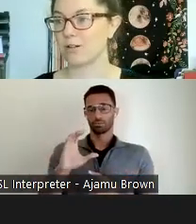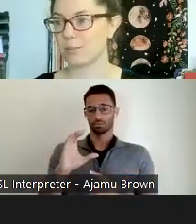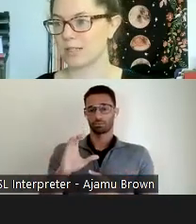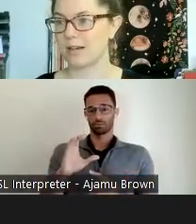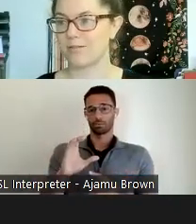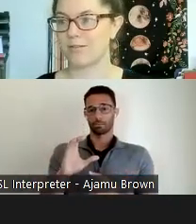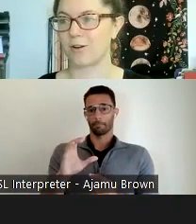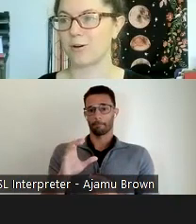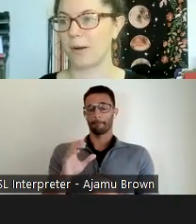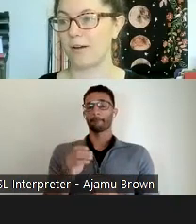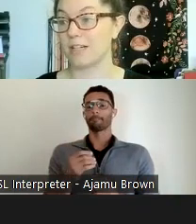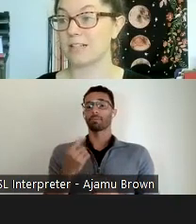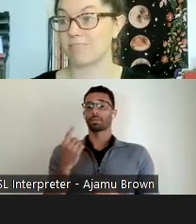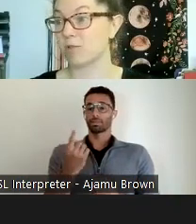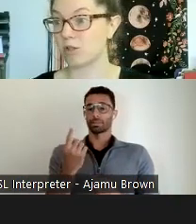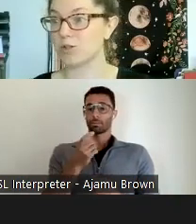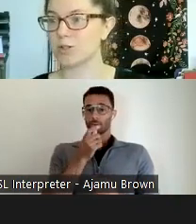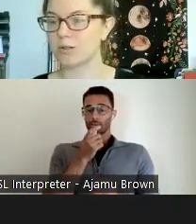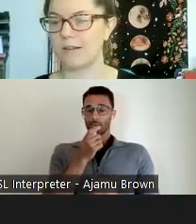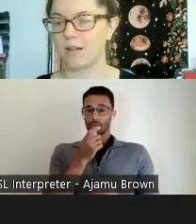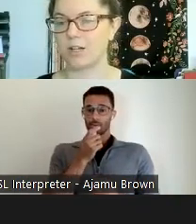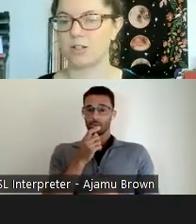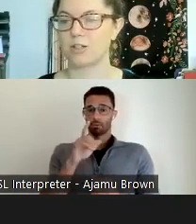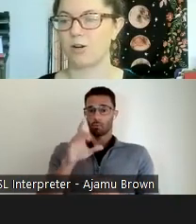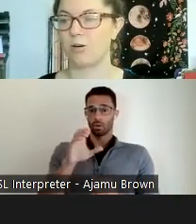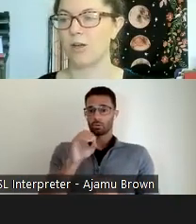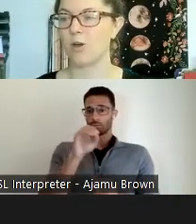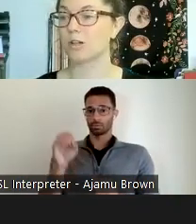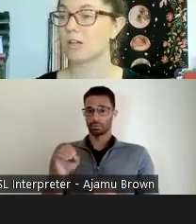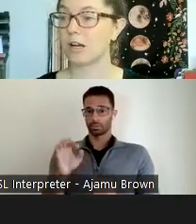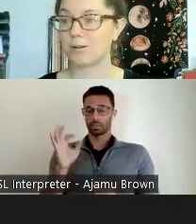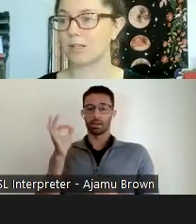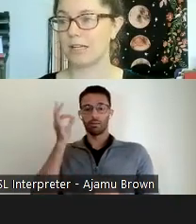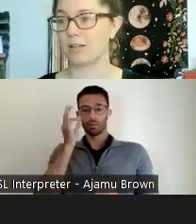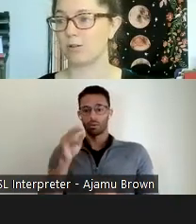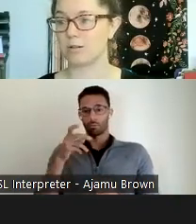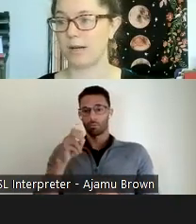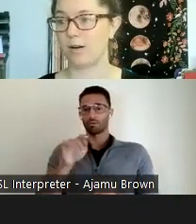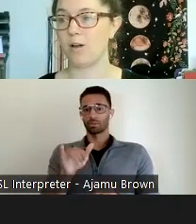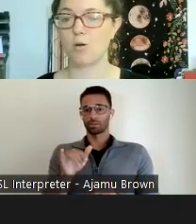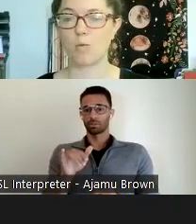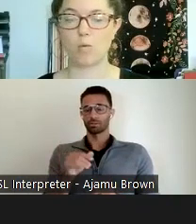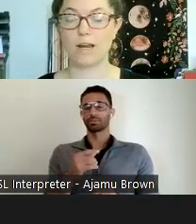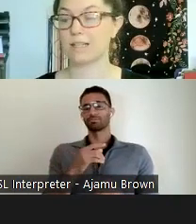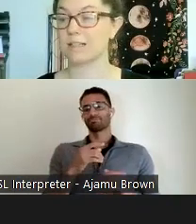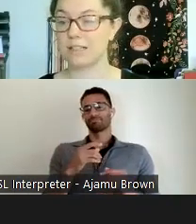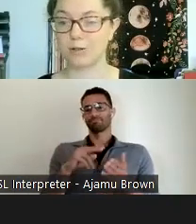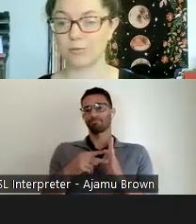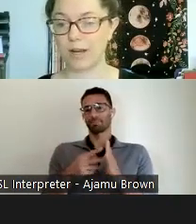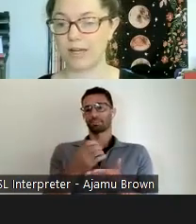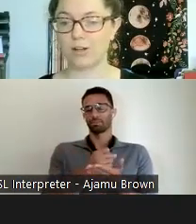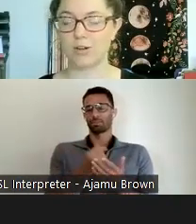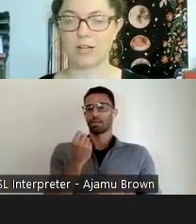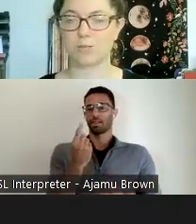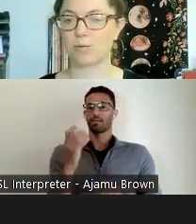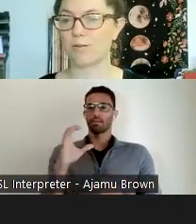around 100% of the federal poverty is closer to $1,100. So we're talking with landlords about what is a legal